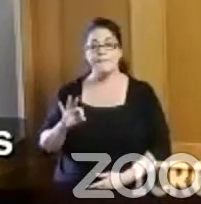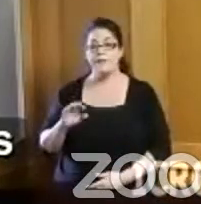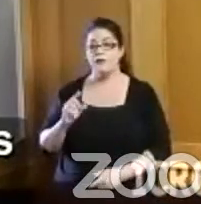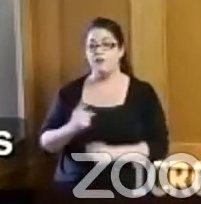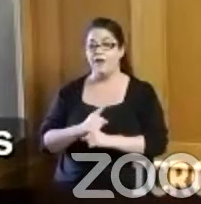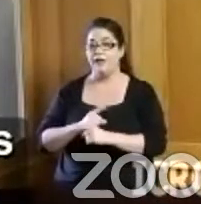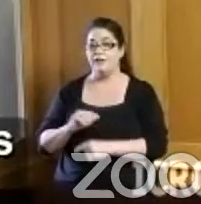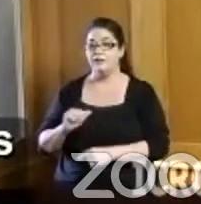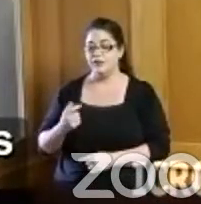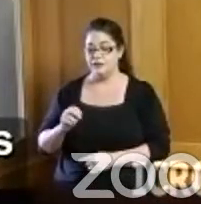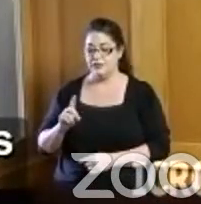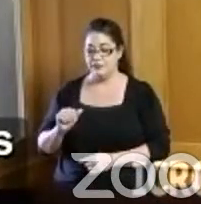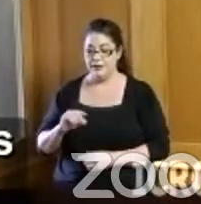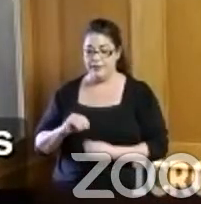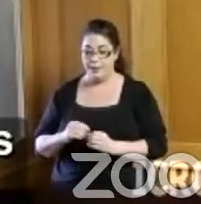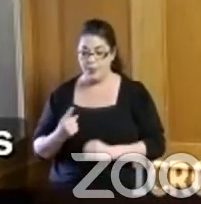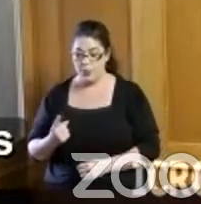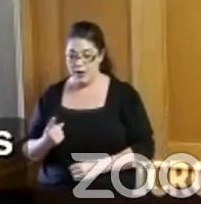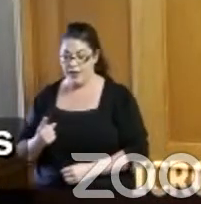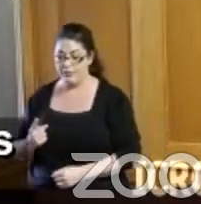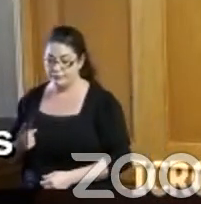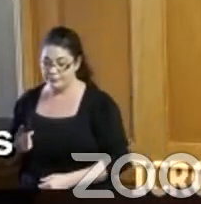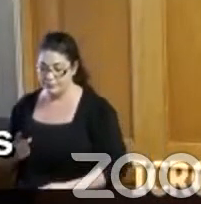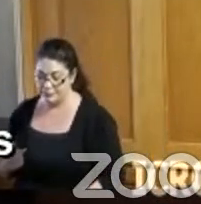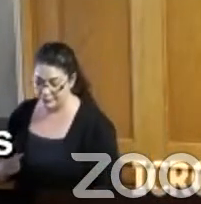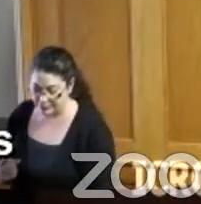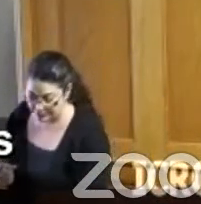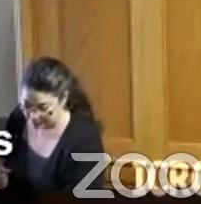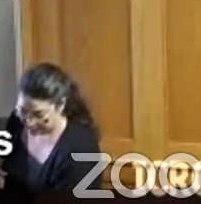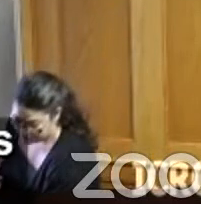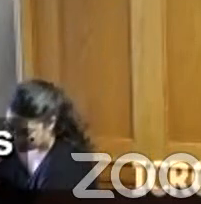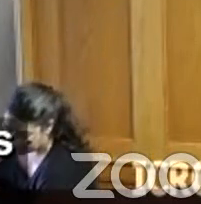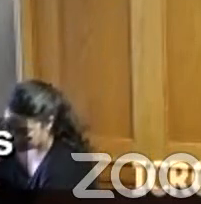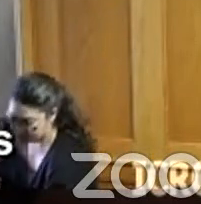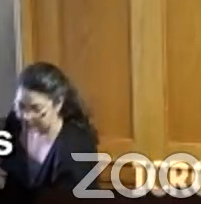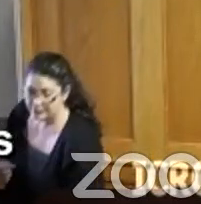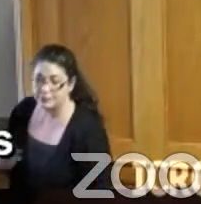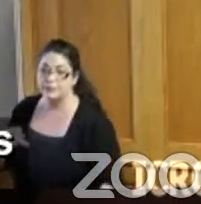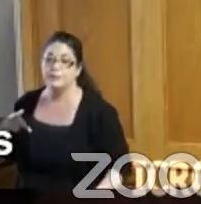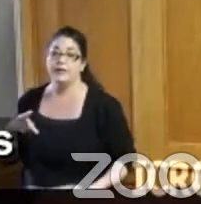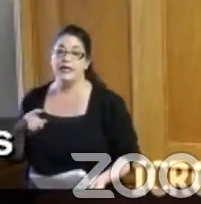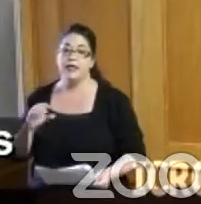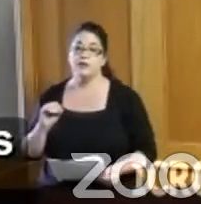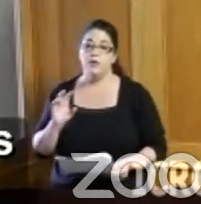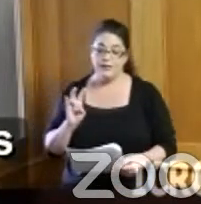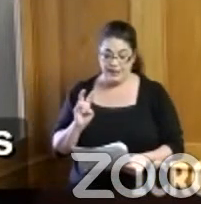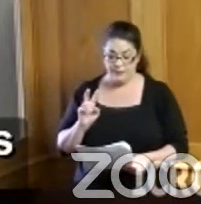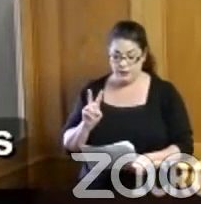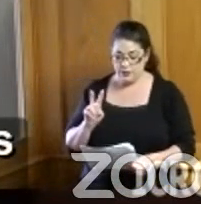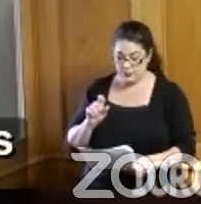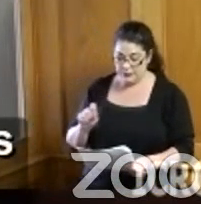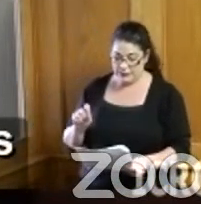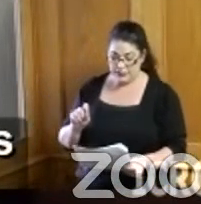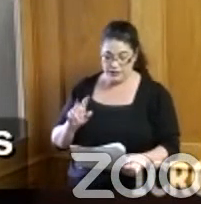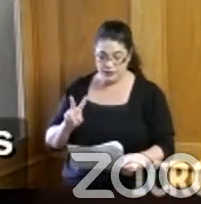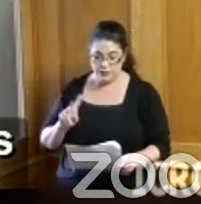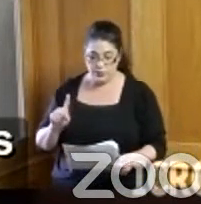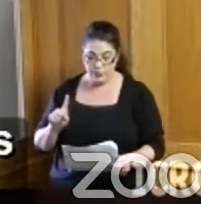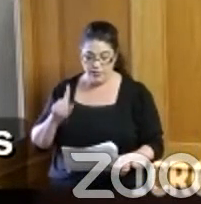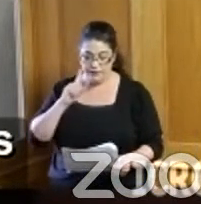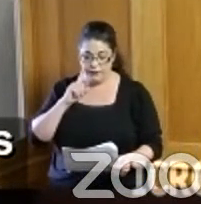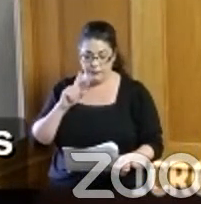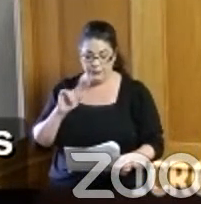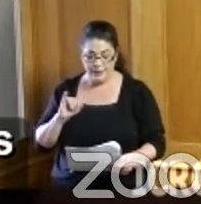agenda item number one in your packet. This is resolution number P072-21, authorizing the award of an ITB